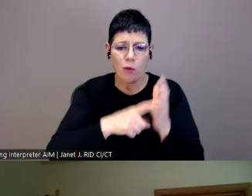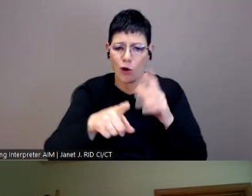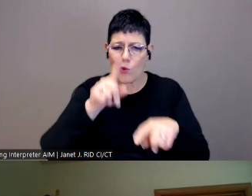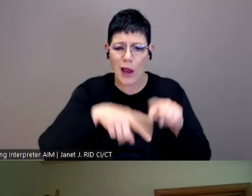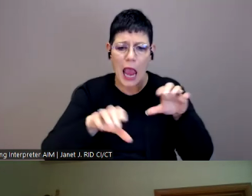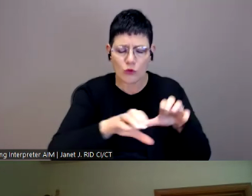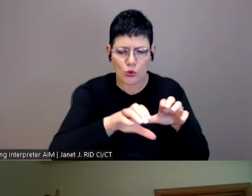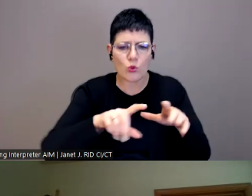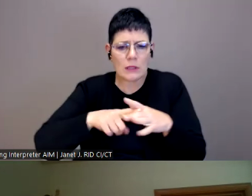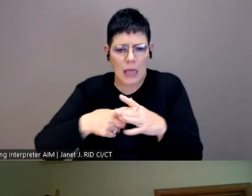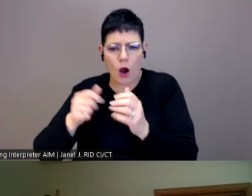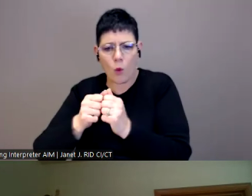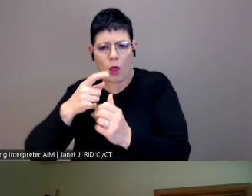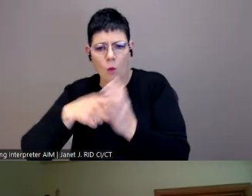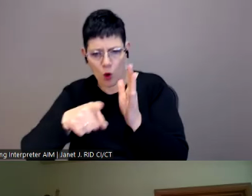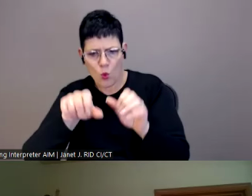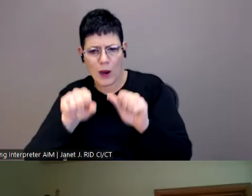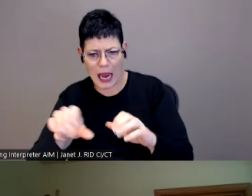helpful, Sophia.